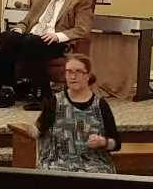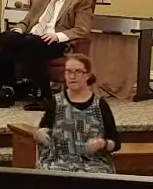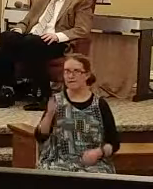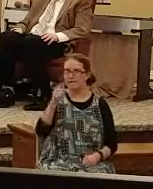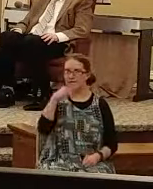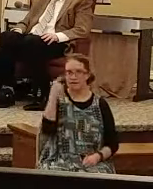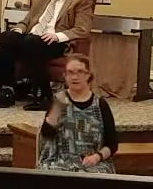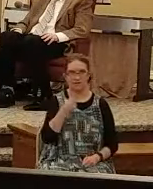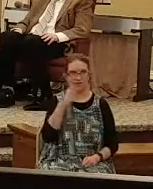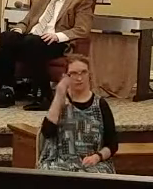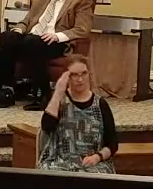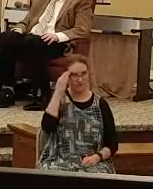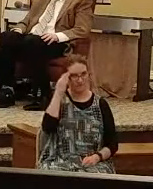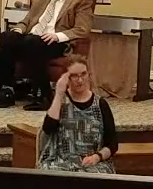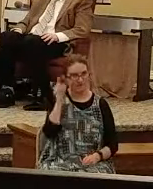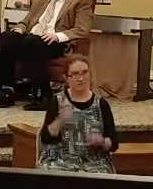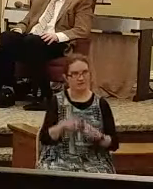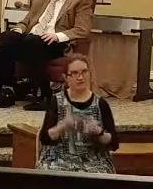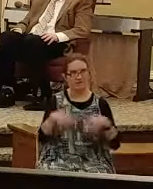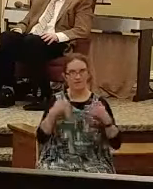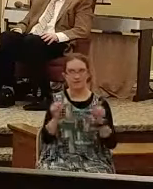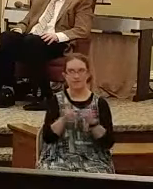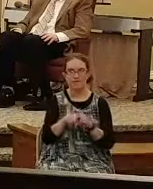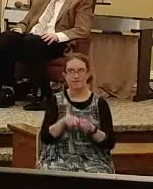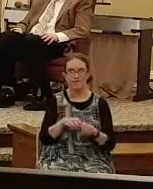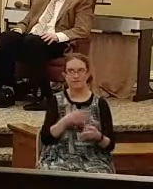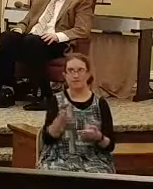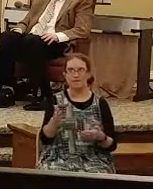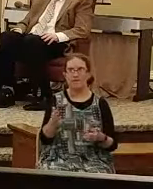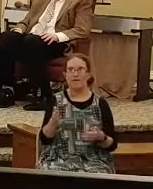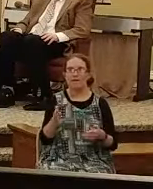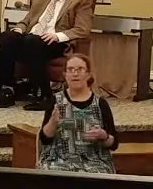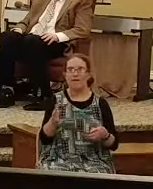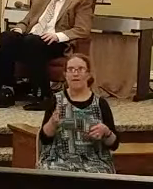to me, I still can feel the same thing I used to feel.